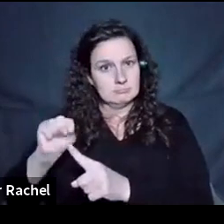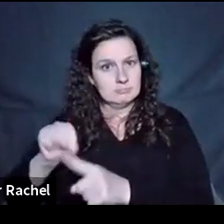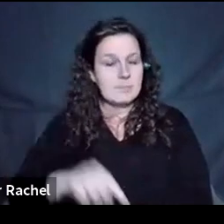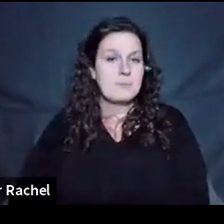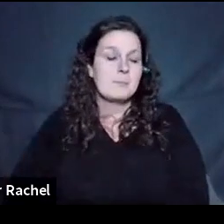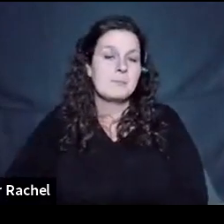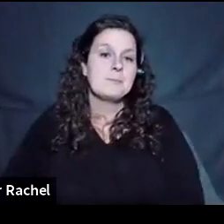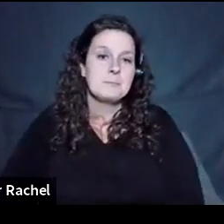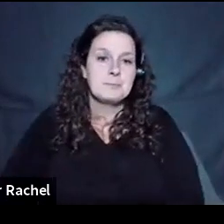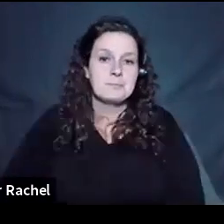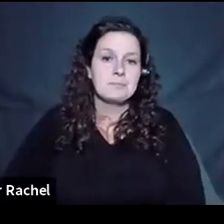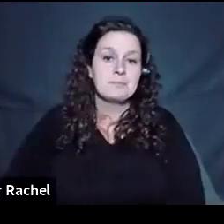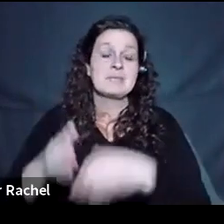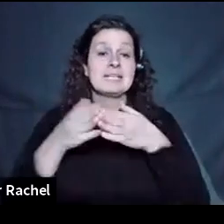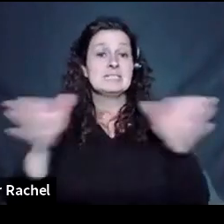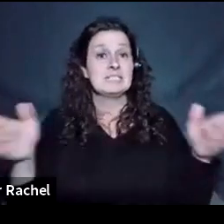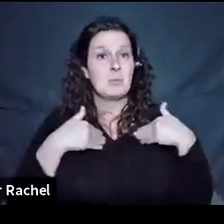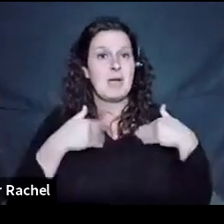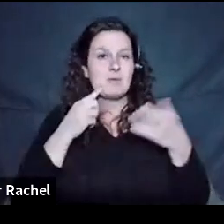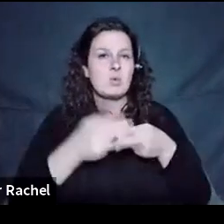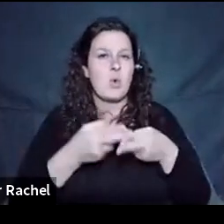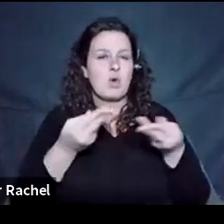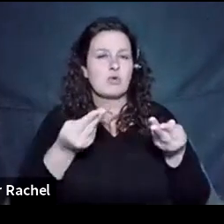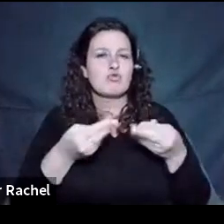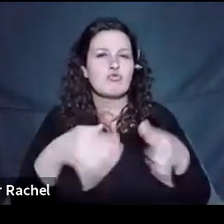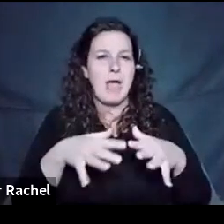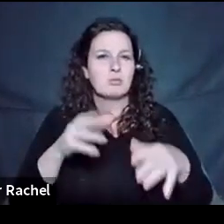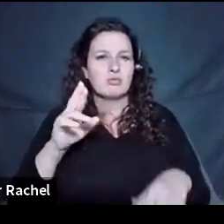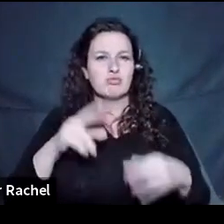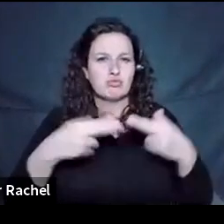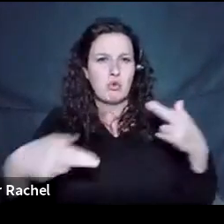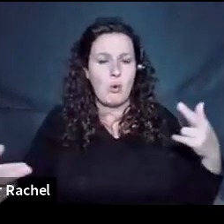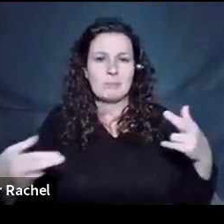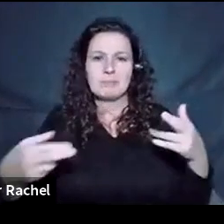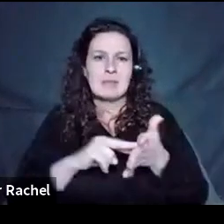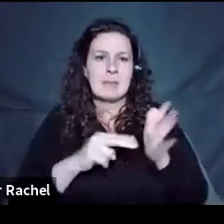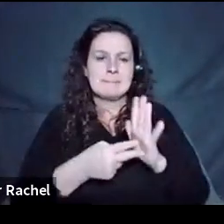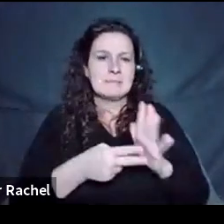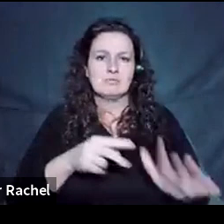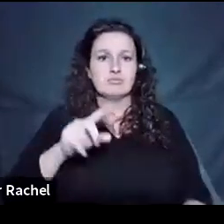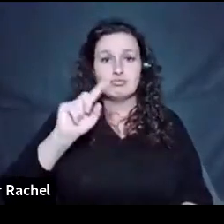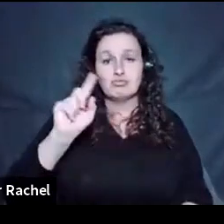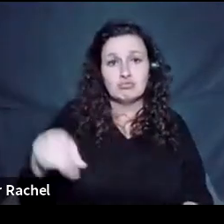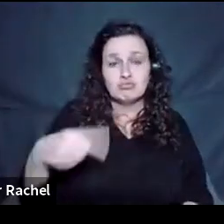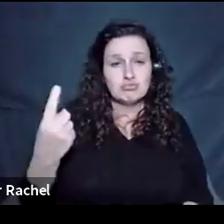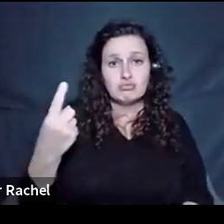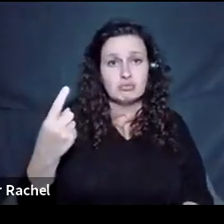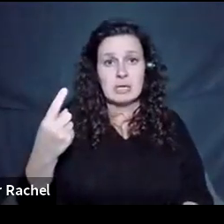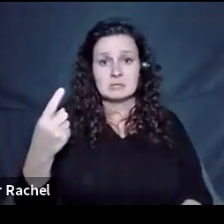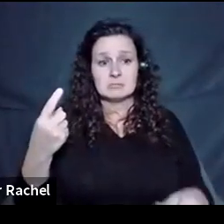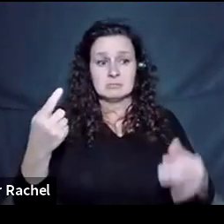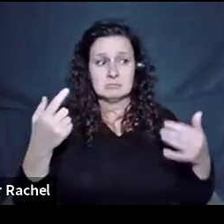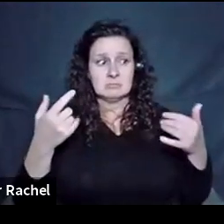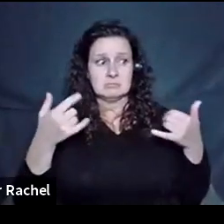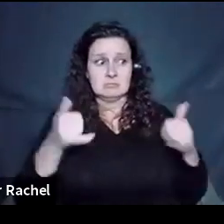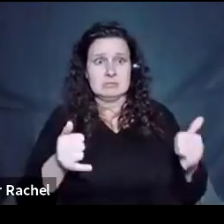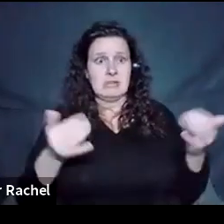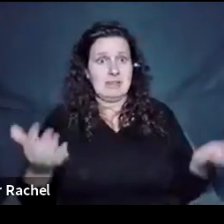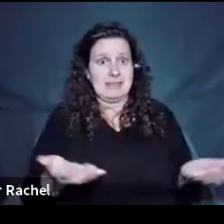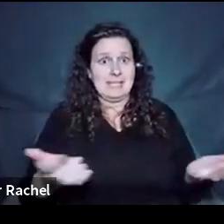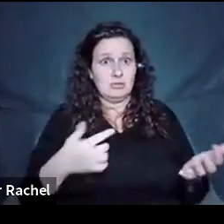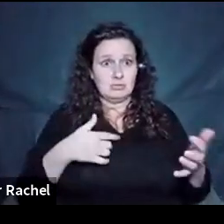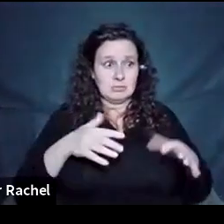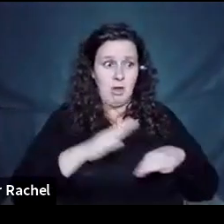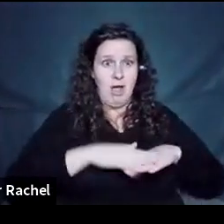in general, you've got your ground rope, which is rope that is just us still on Mother Earth. We're not going up in the air at